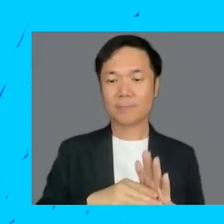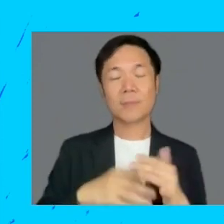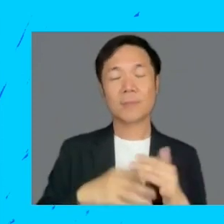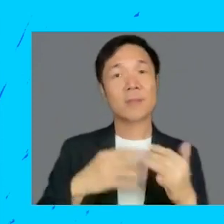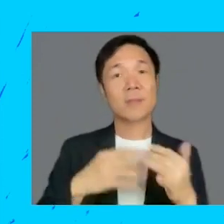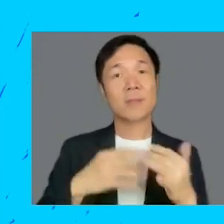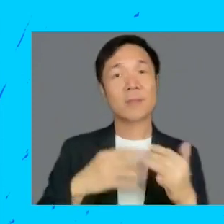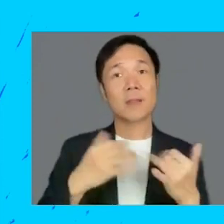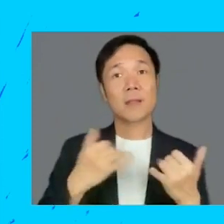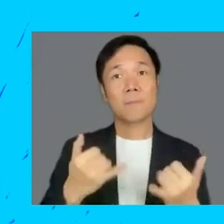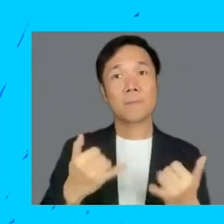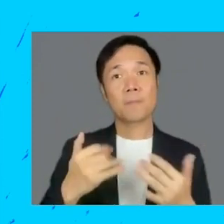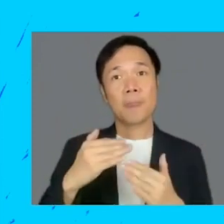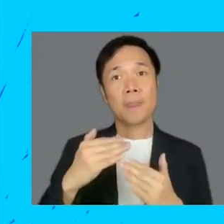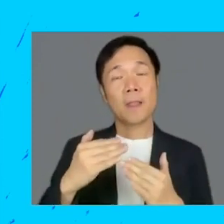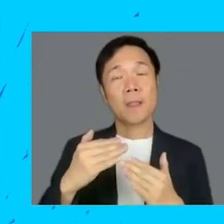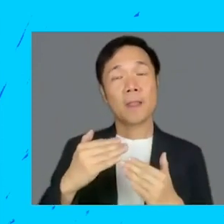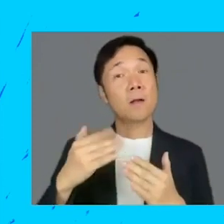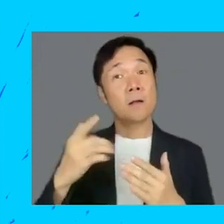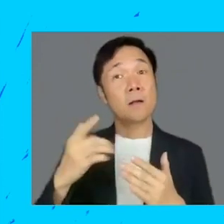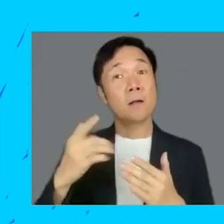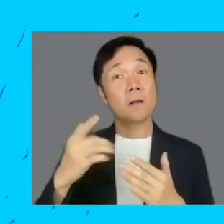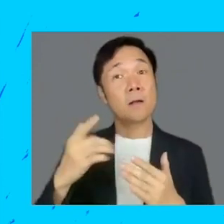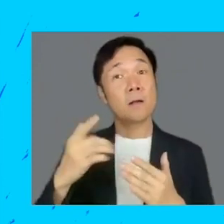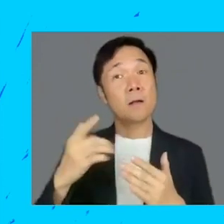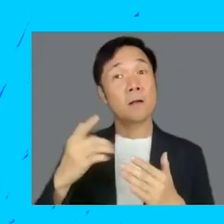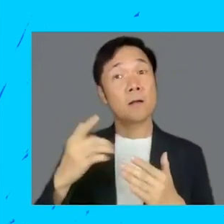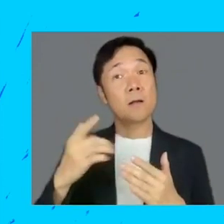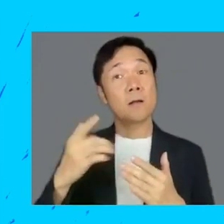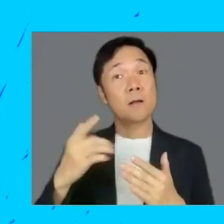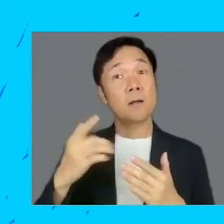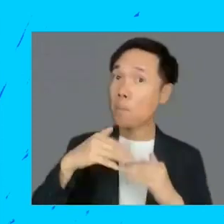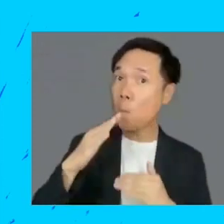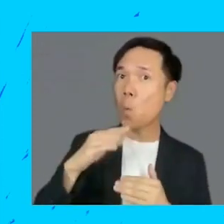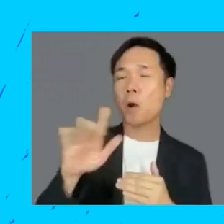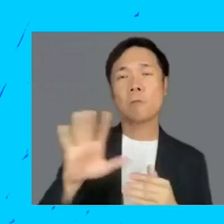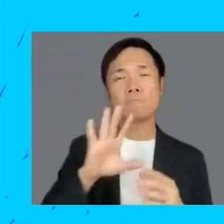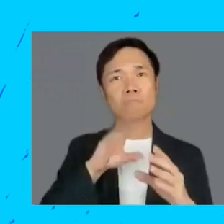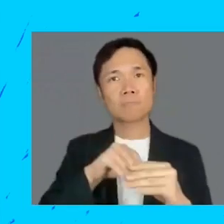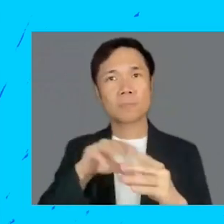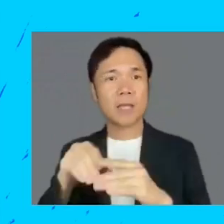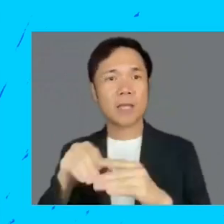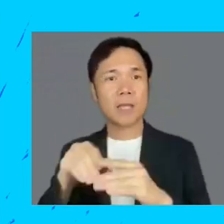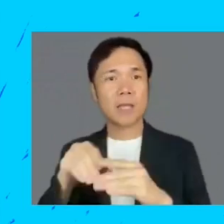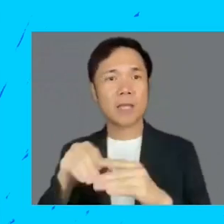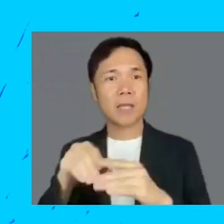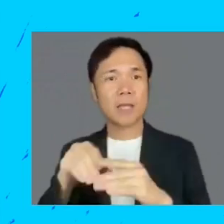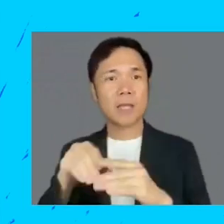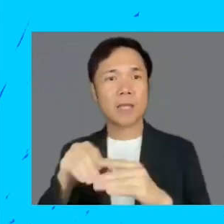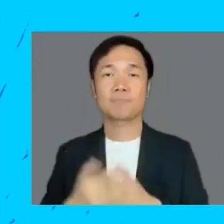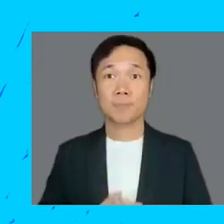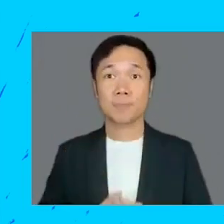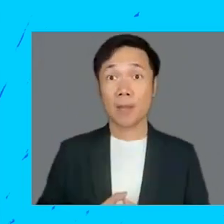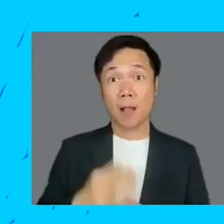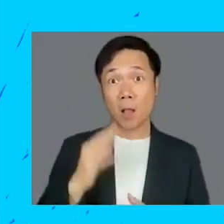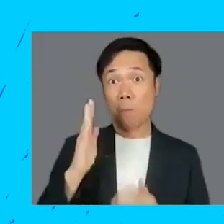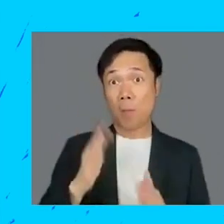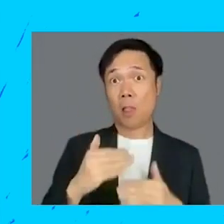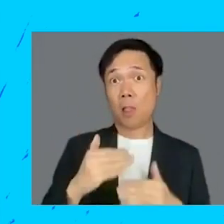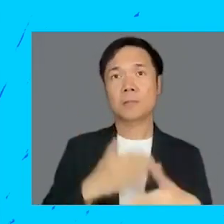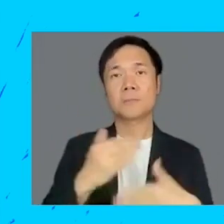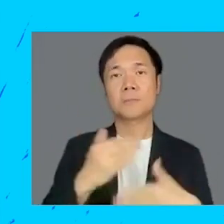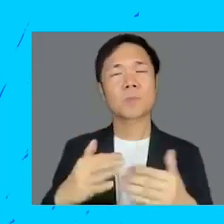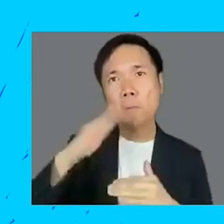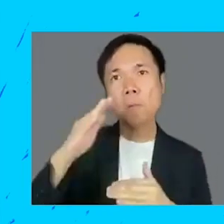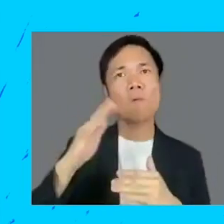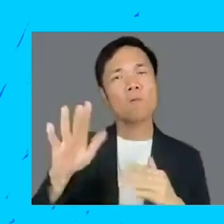further cements why we need to meaningfully engage young people in issues that affect them. And we need to continuously invest in the leadership of young people